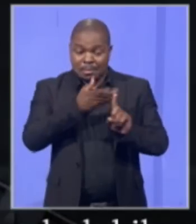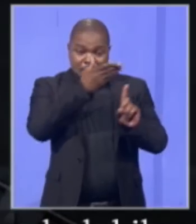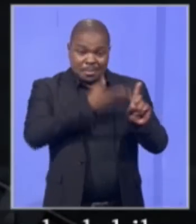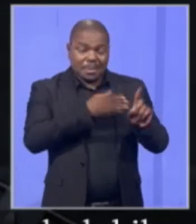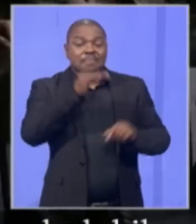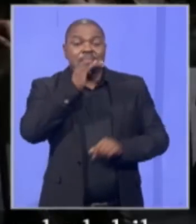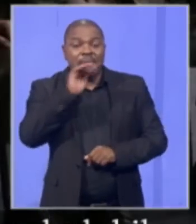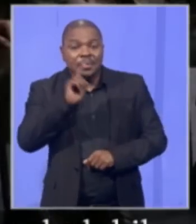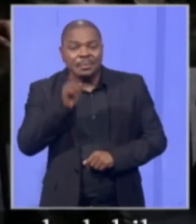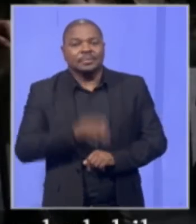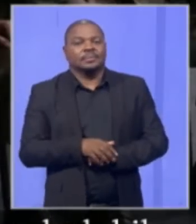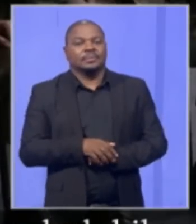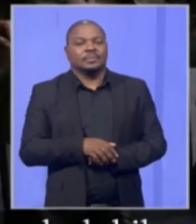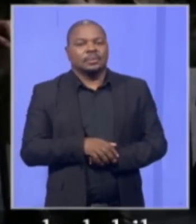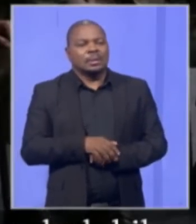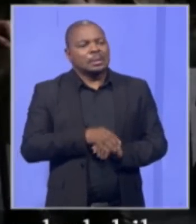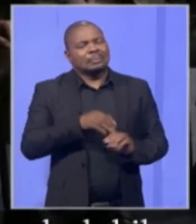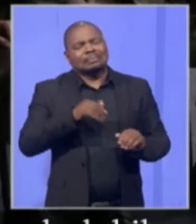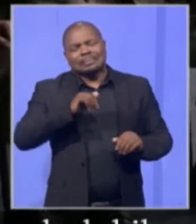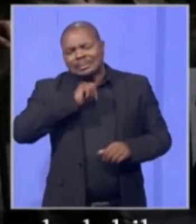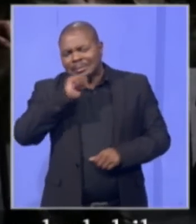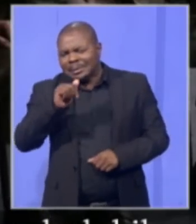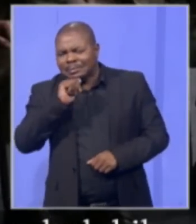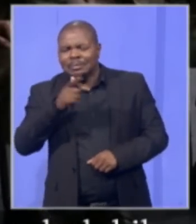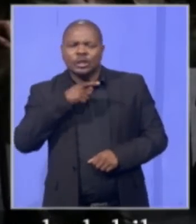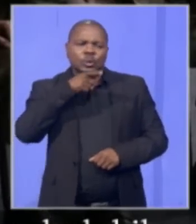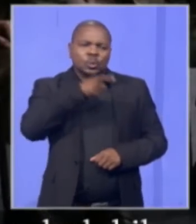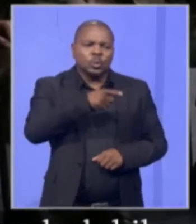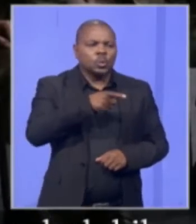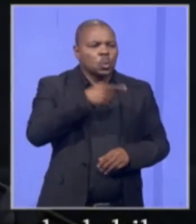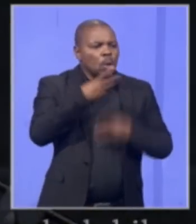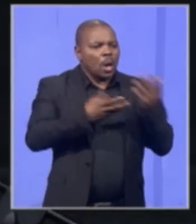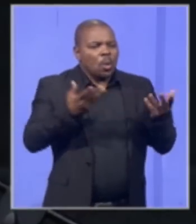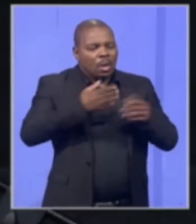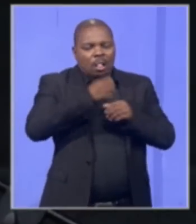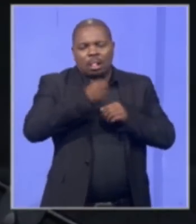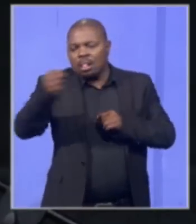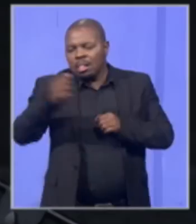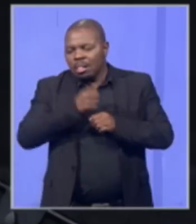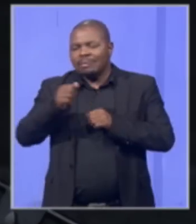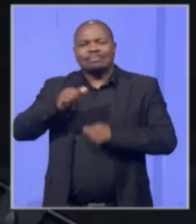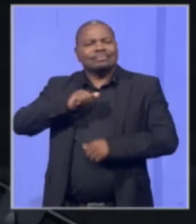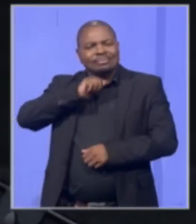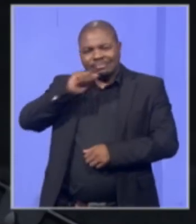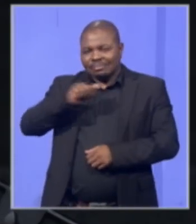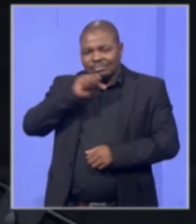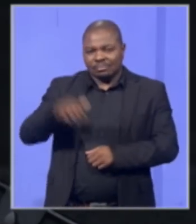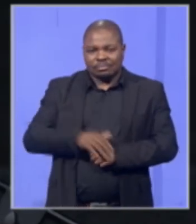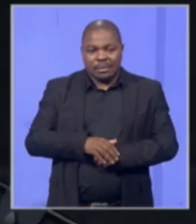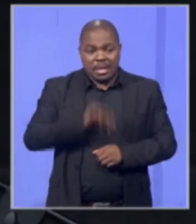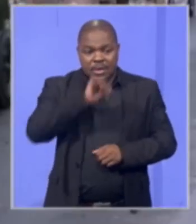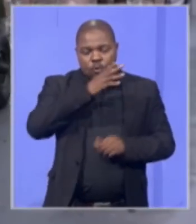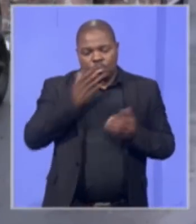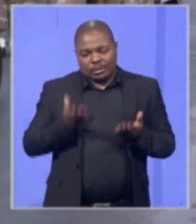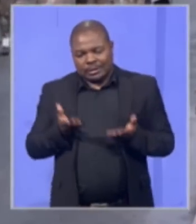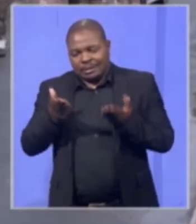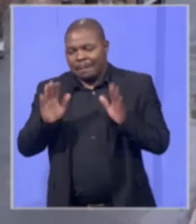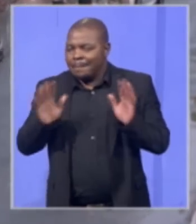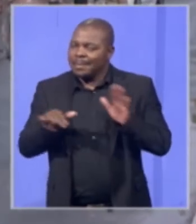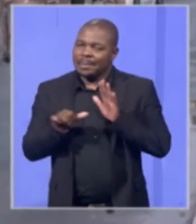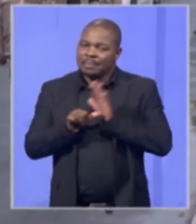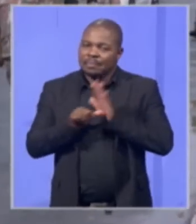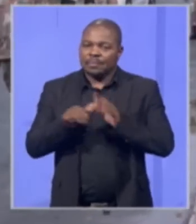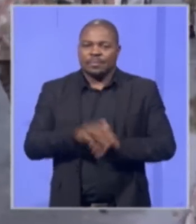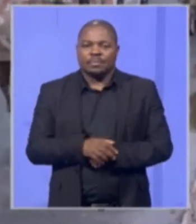means that it doesn't matter where you are taken to, as long as you can serve. Ho sale